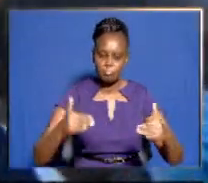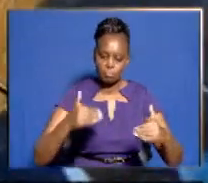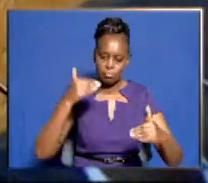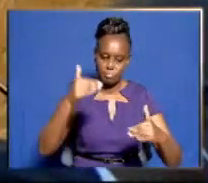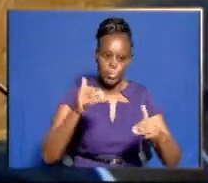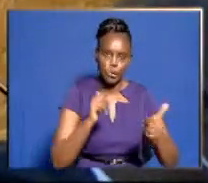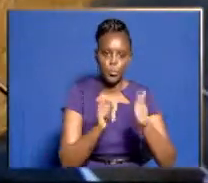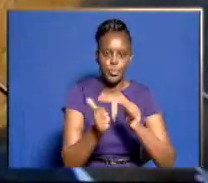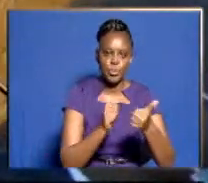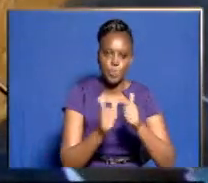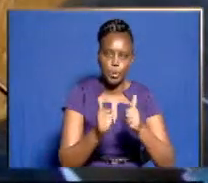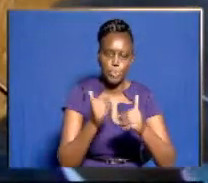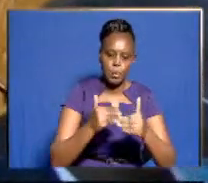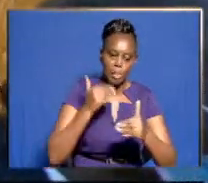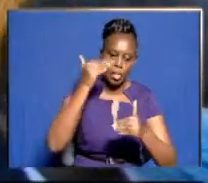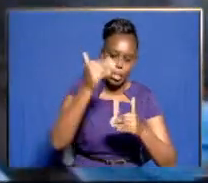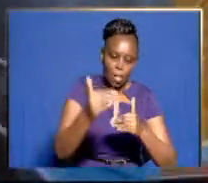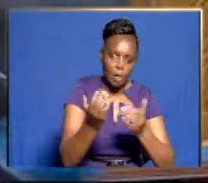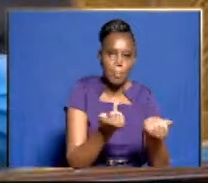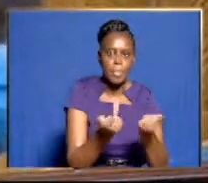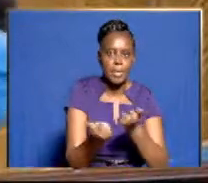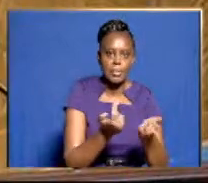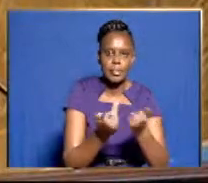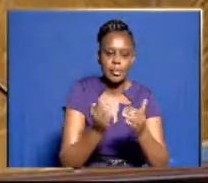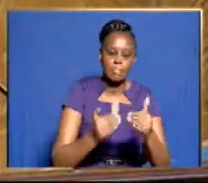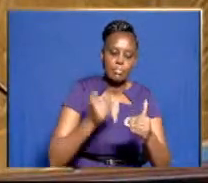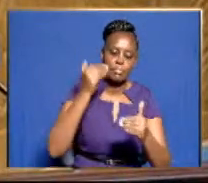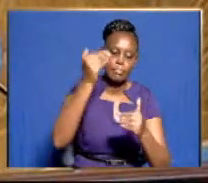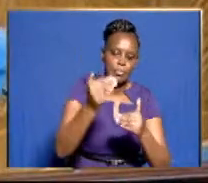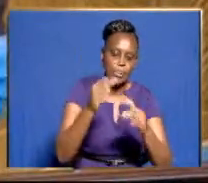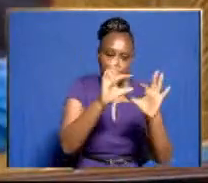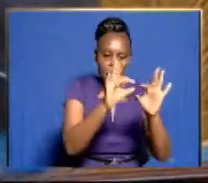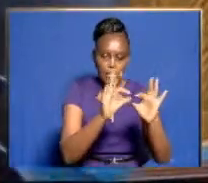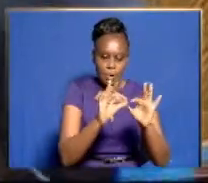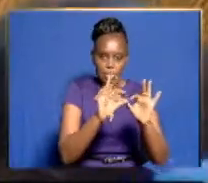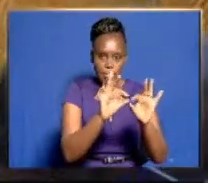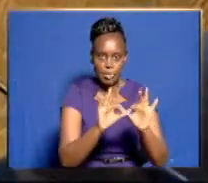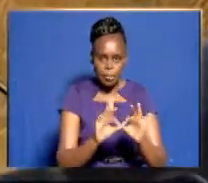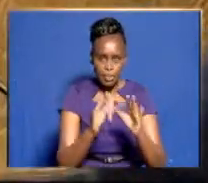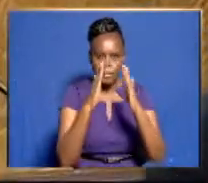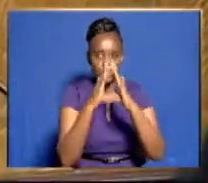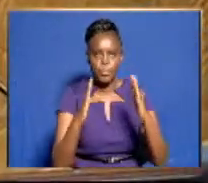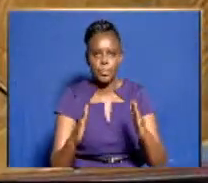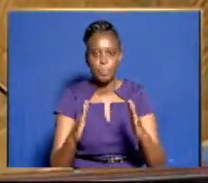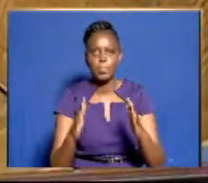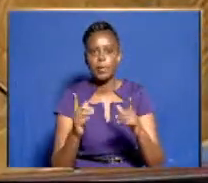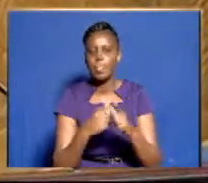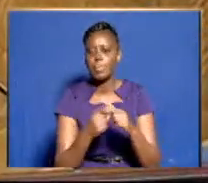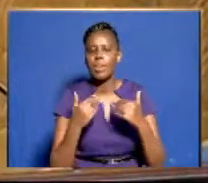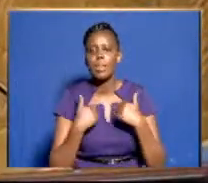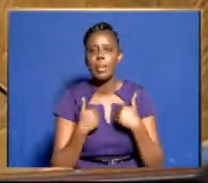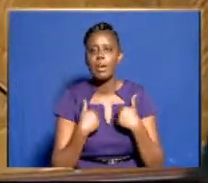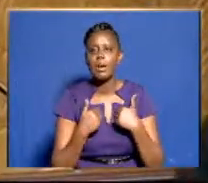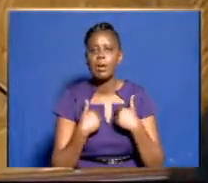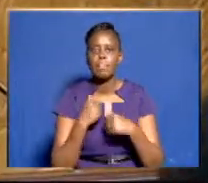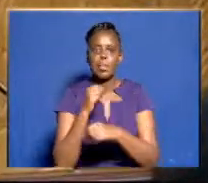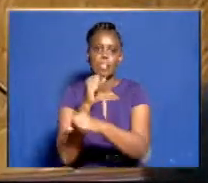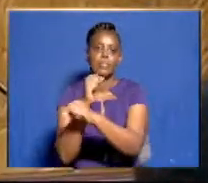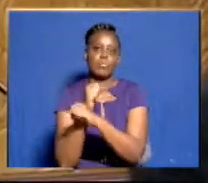sports, followed by trade, and then transport and housing, and that will be it. Then we'll have